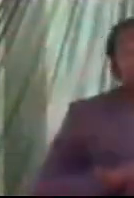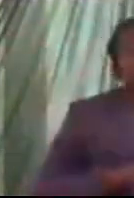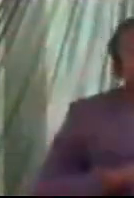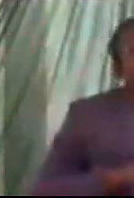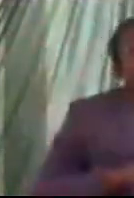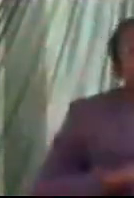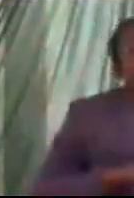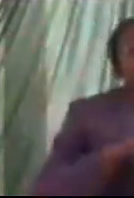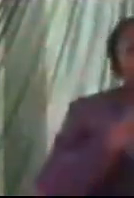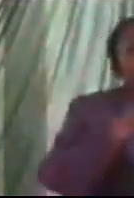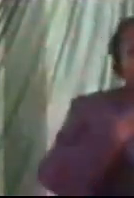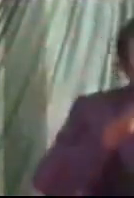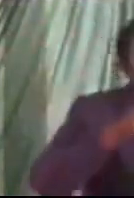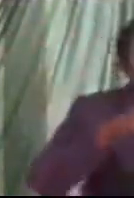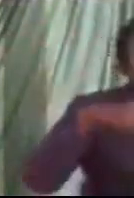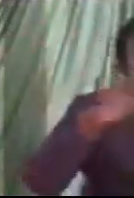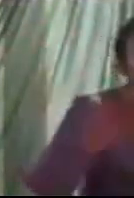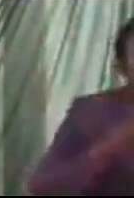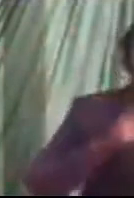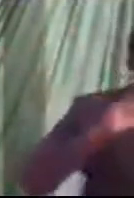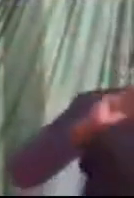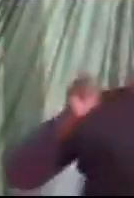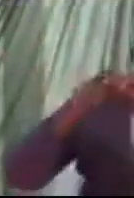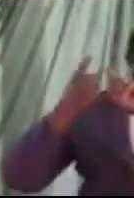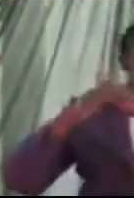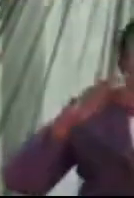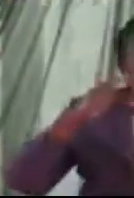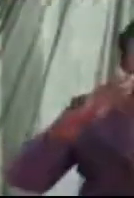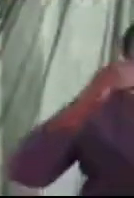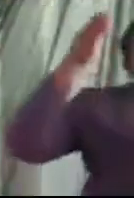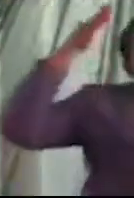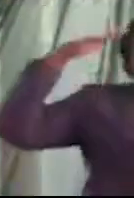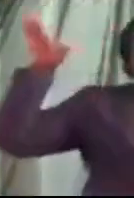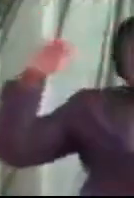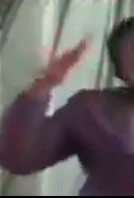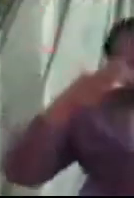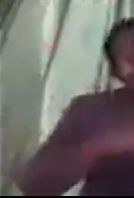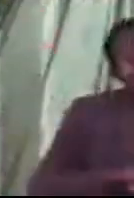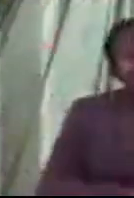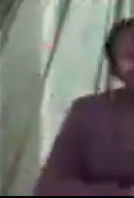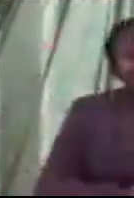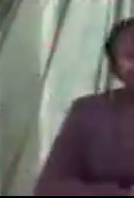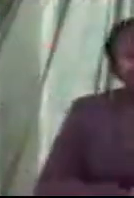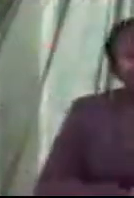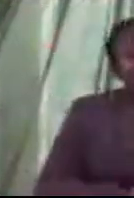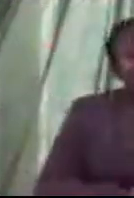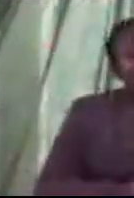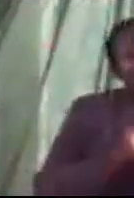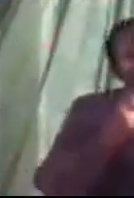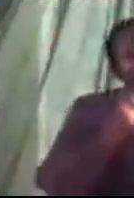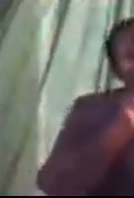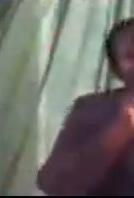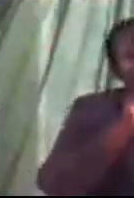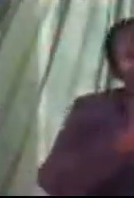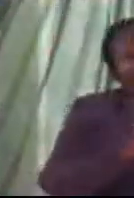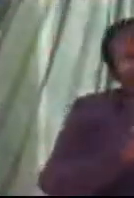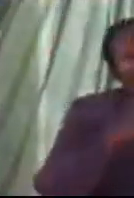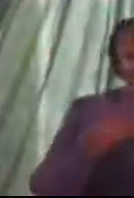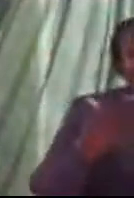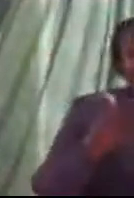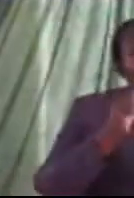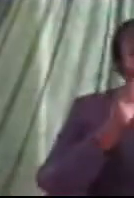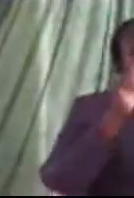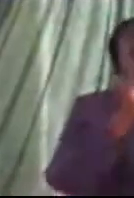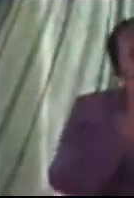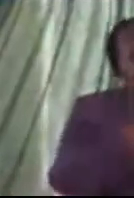talked about your experience in university, which that was in 1982.